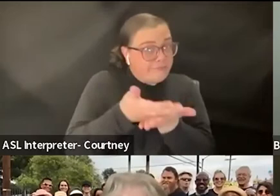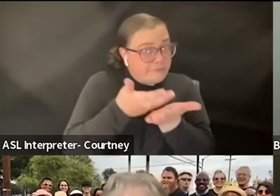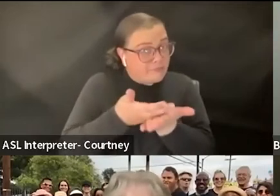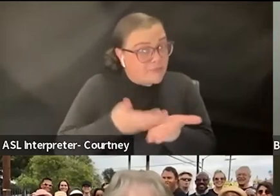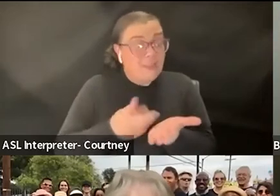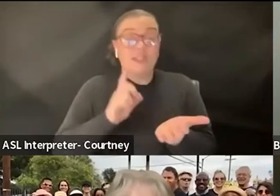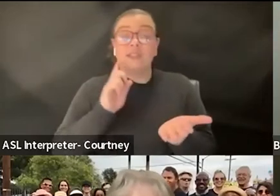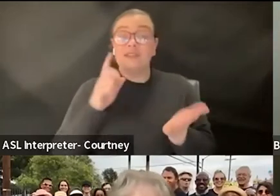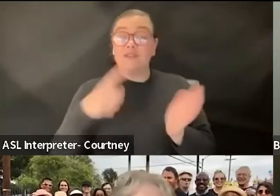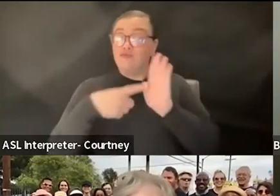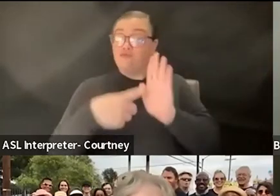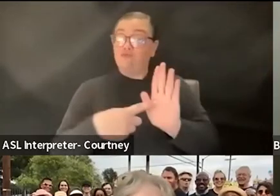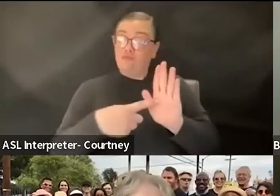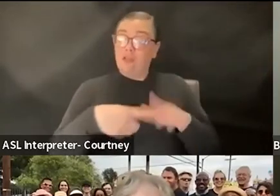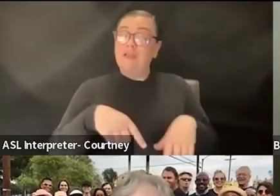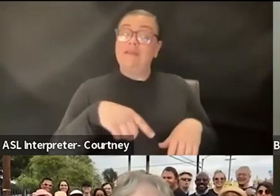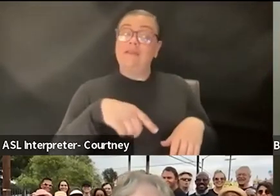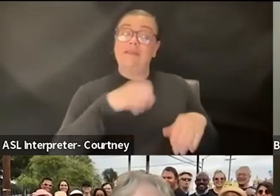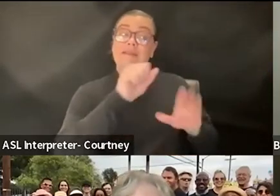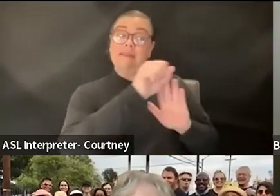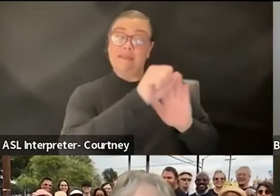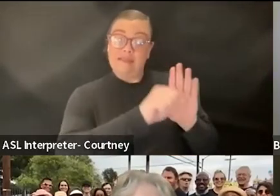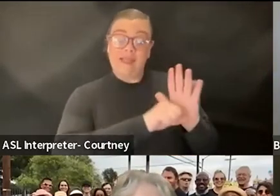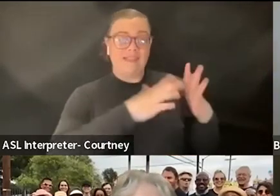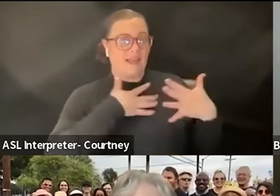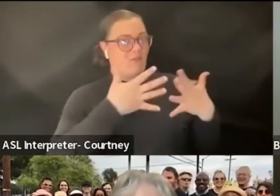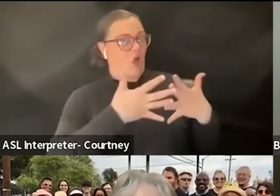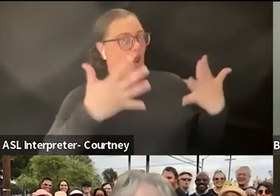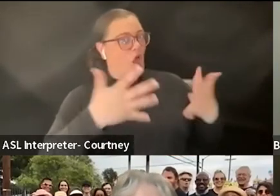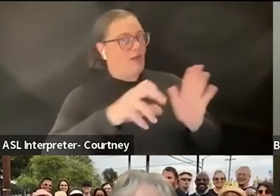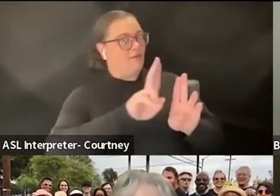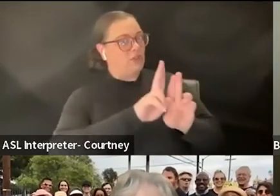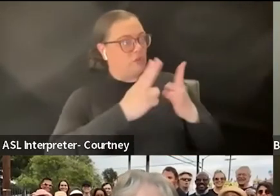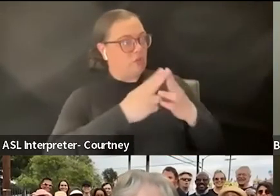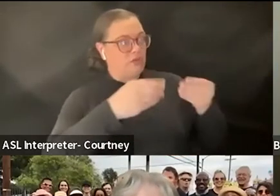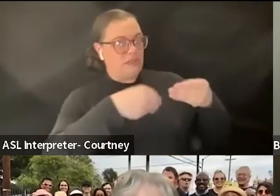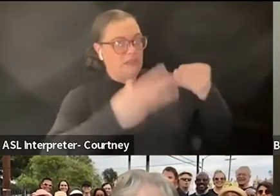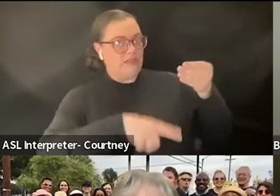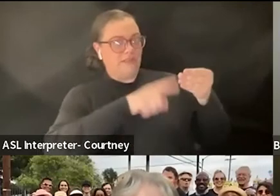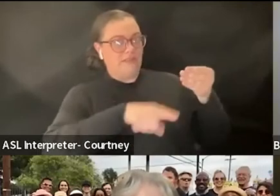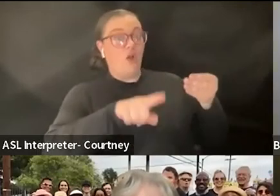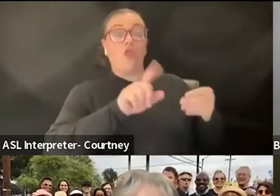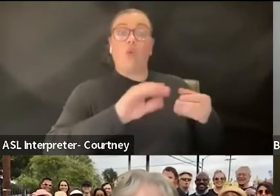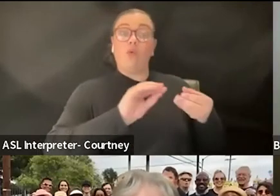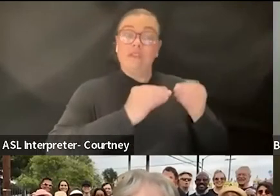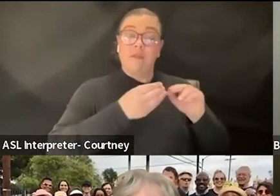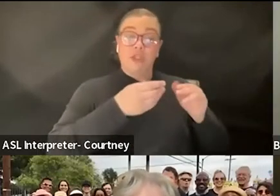very union dense, have a lot of union density, that those figures are higher.